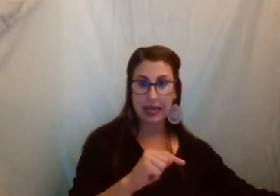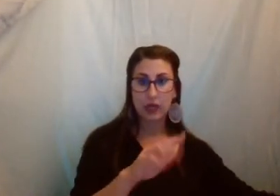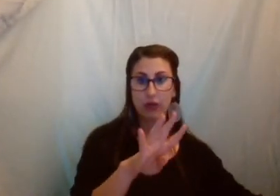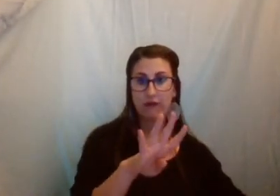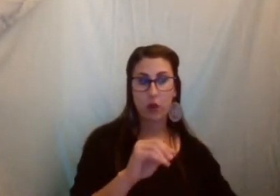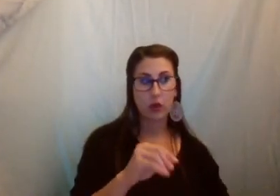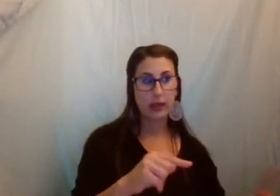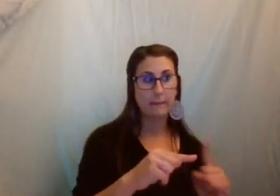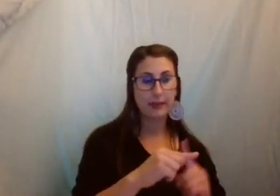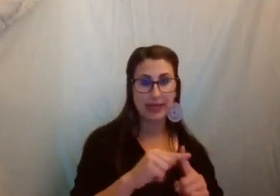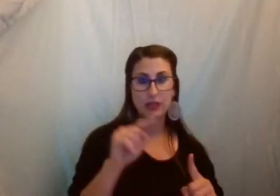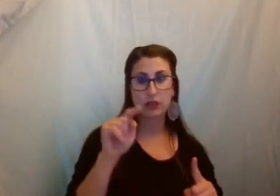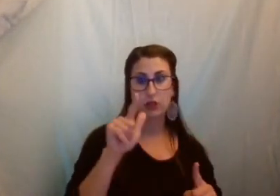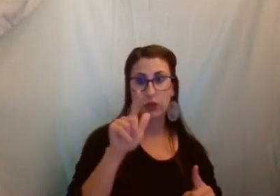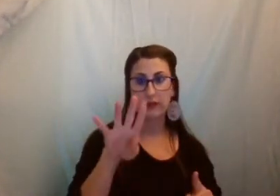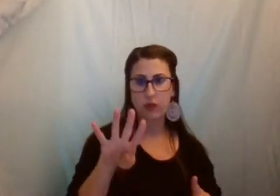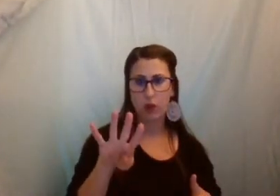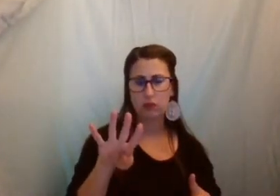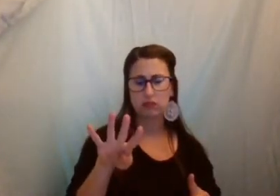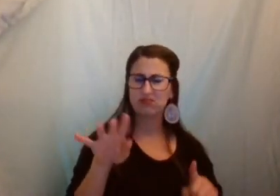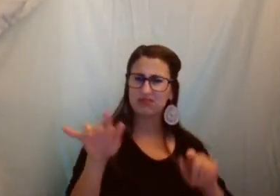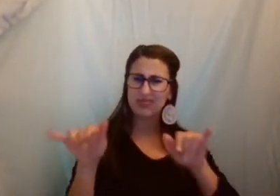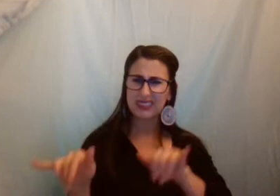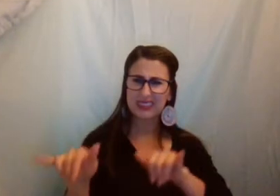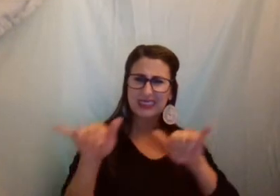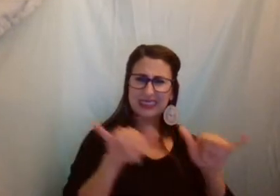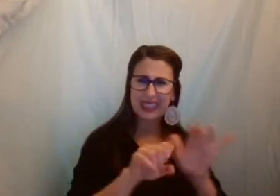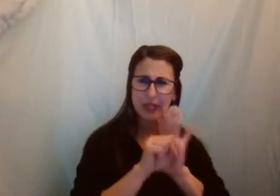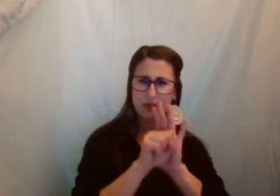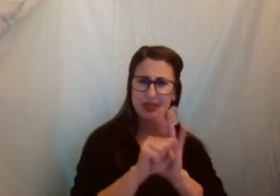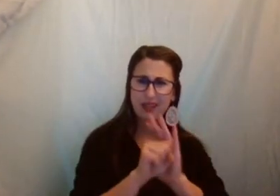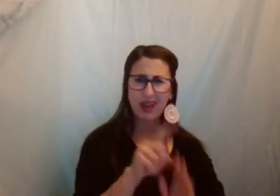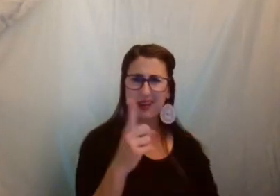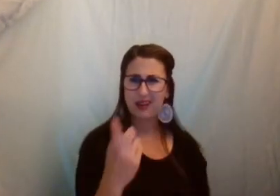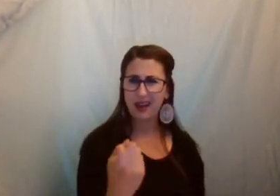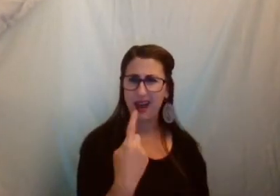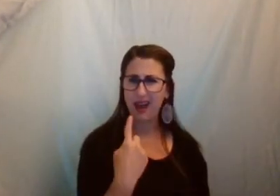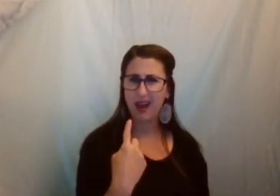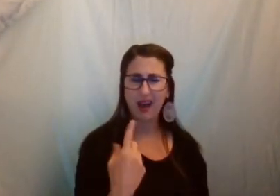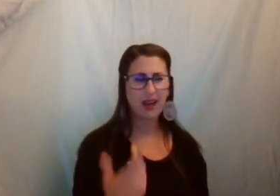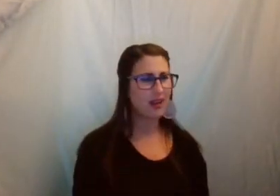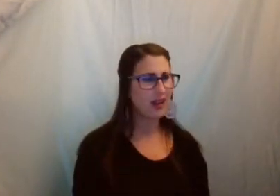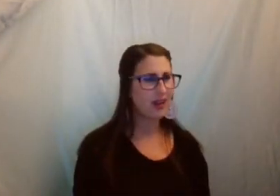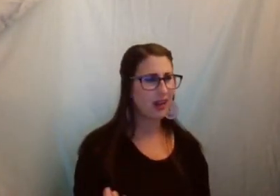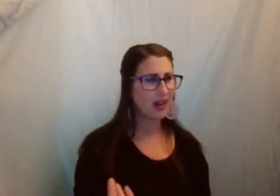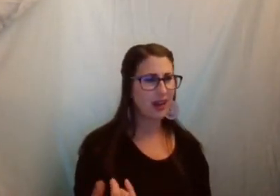24. Are they the same sign? Ask yourself, are they the same sign